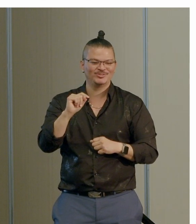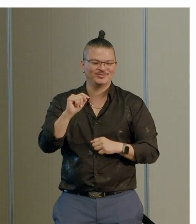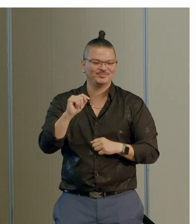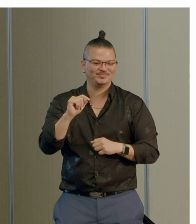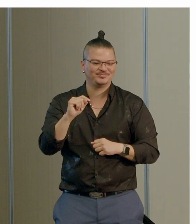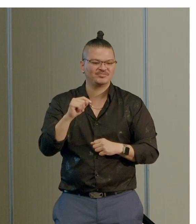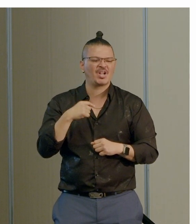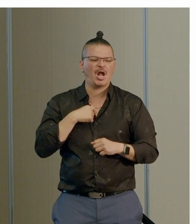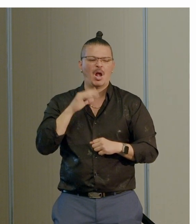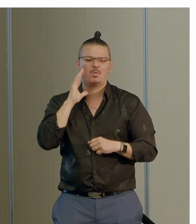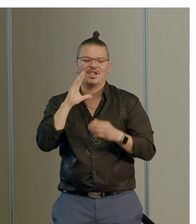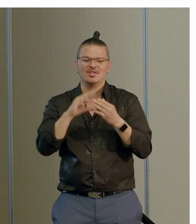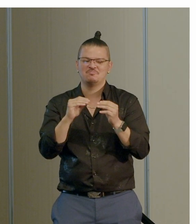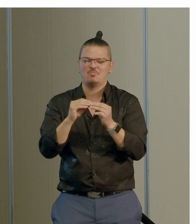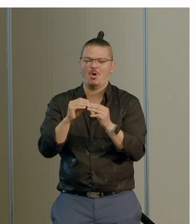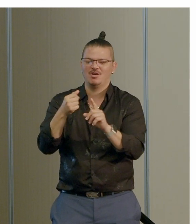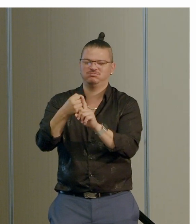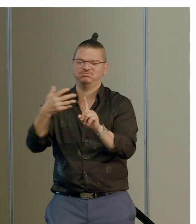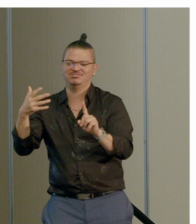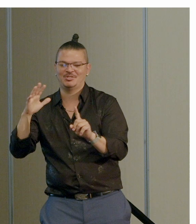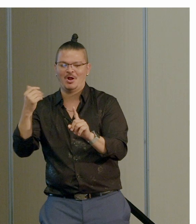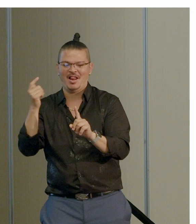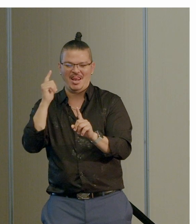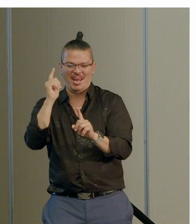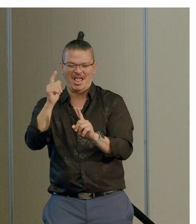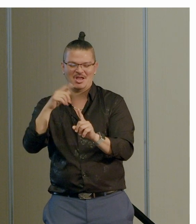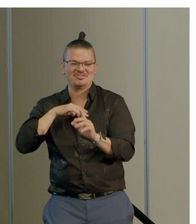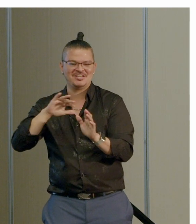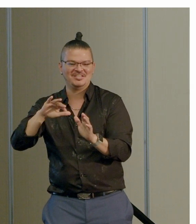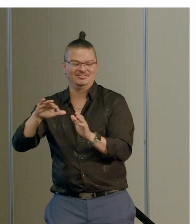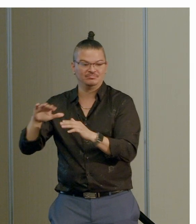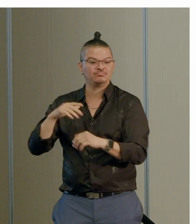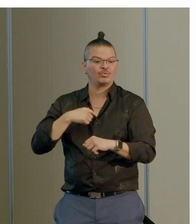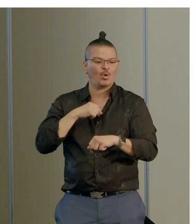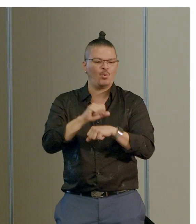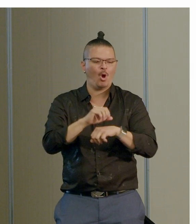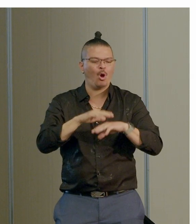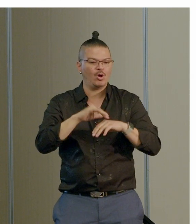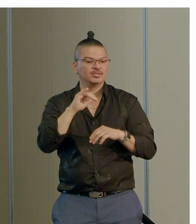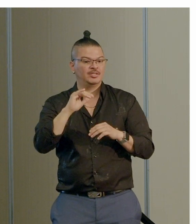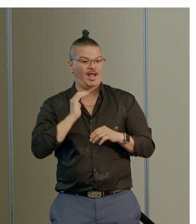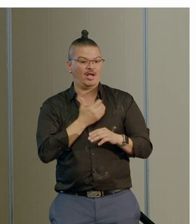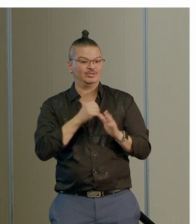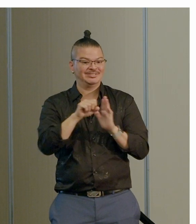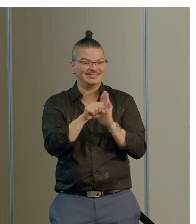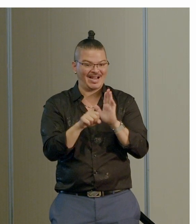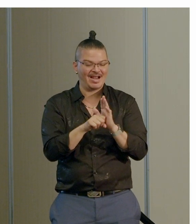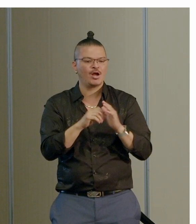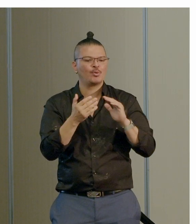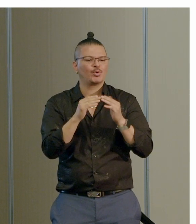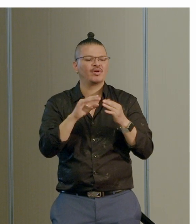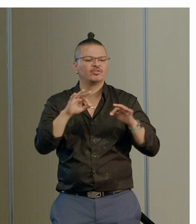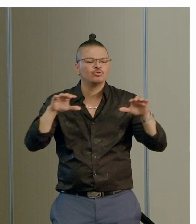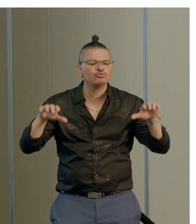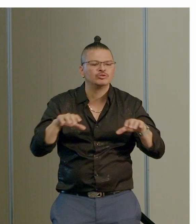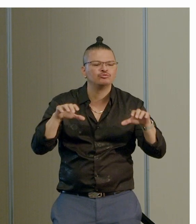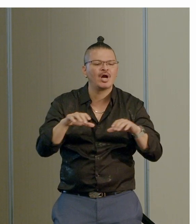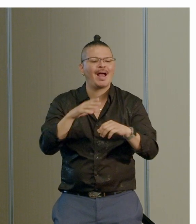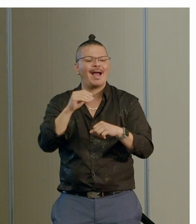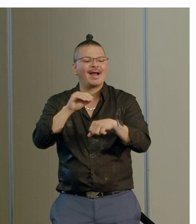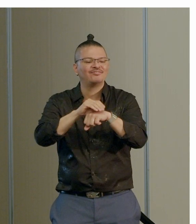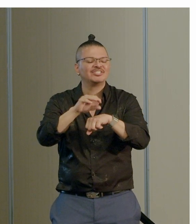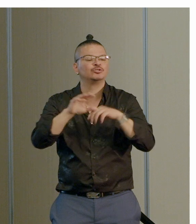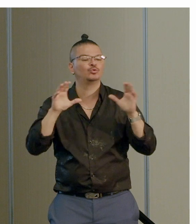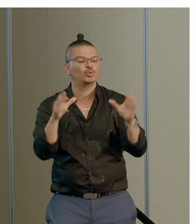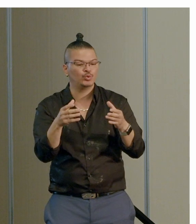on the state's accessibility community of practice and the accessibility advisory group, and I'll talk about that on a later slide. And